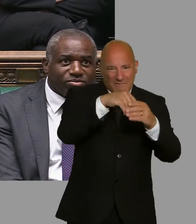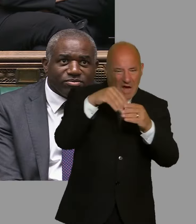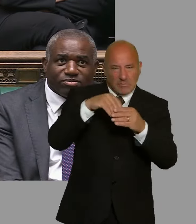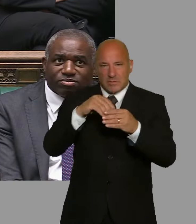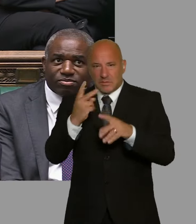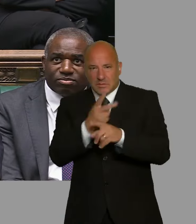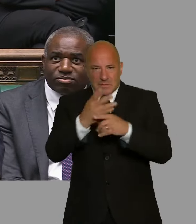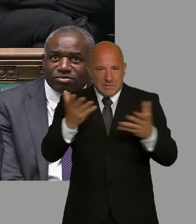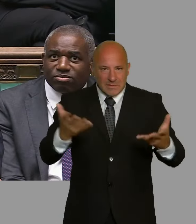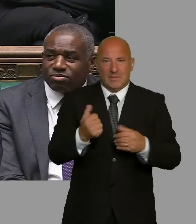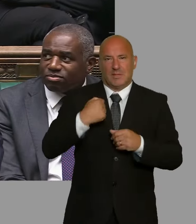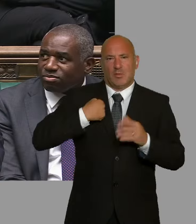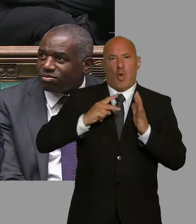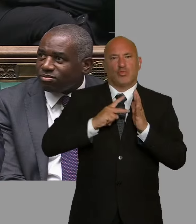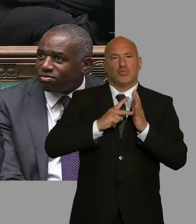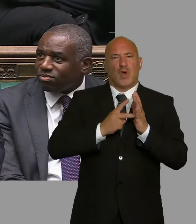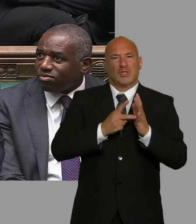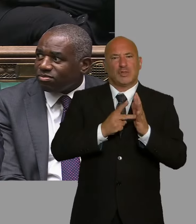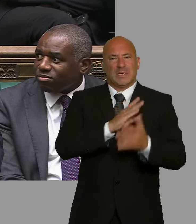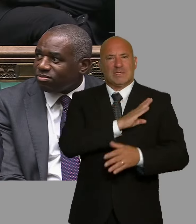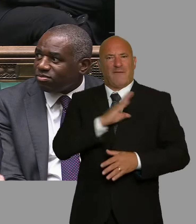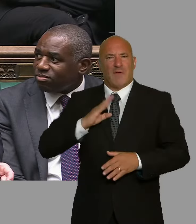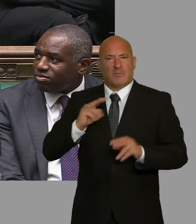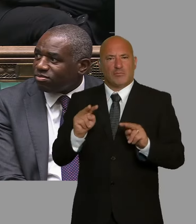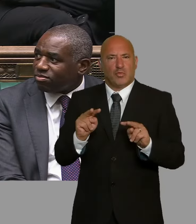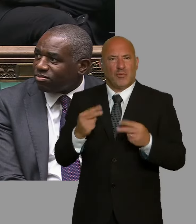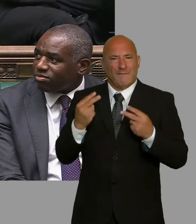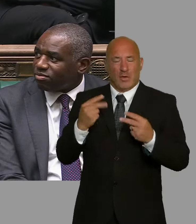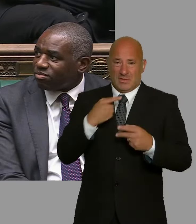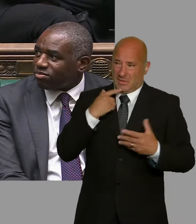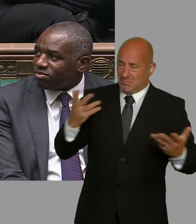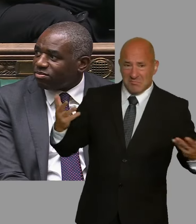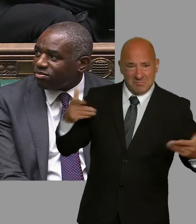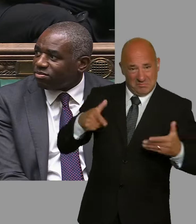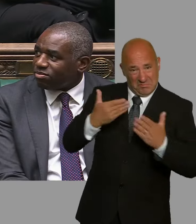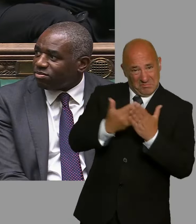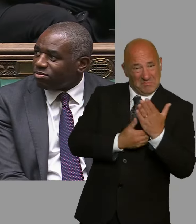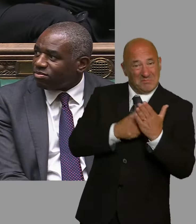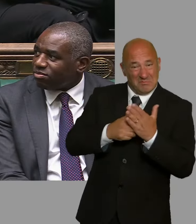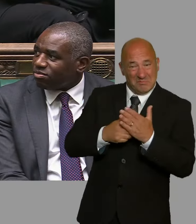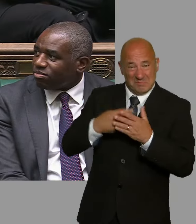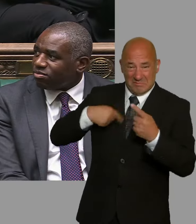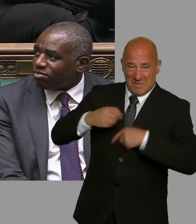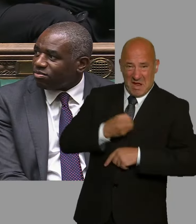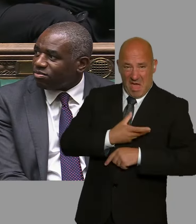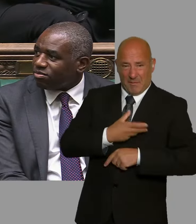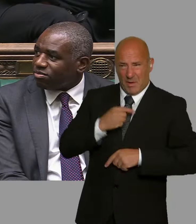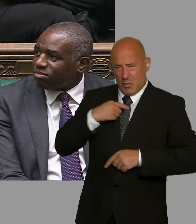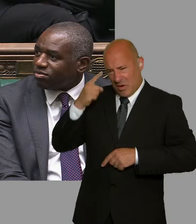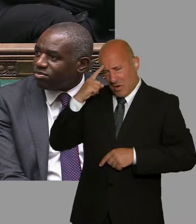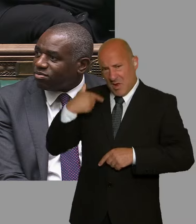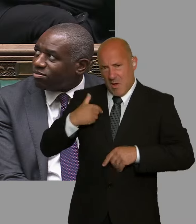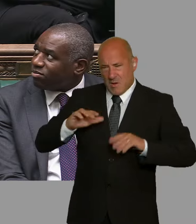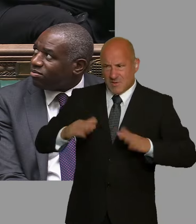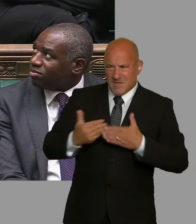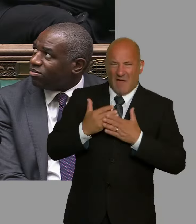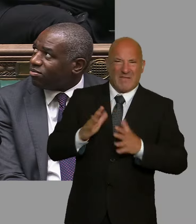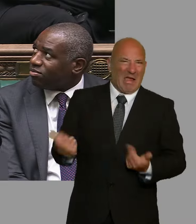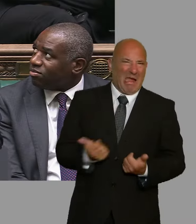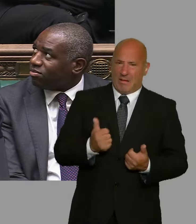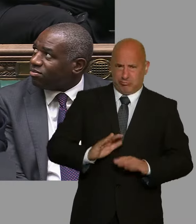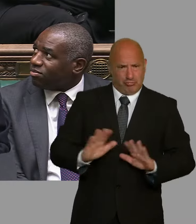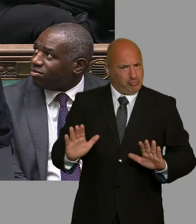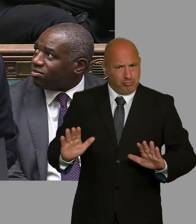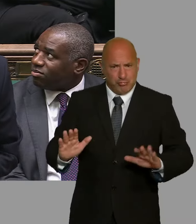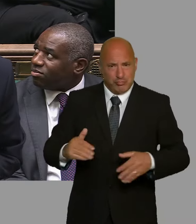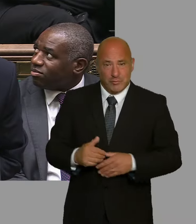our nation and invest in jobs and industry across the United Kingdom. Mr. Speaker, this morning I had meetings with ministerial colleagues and others. In addition